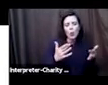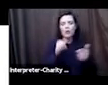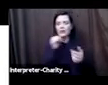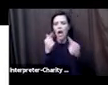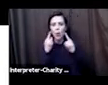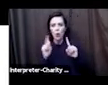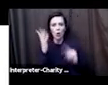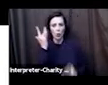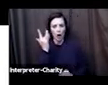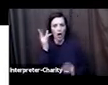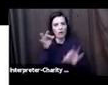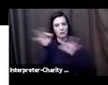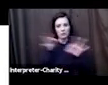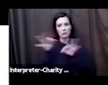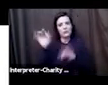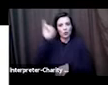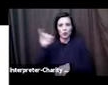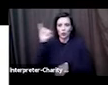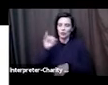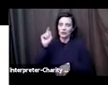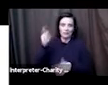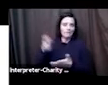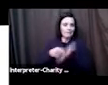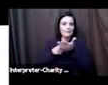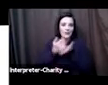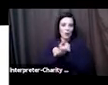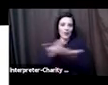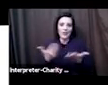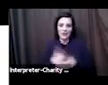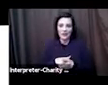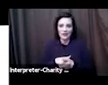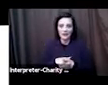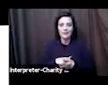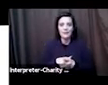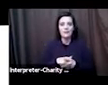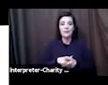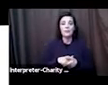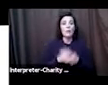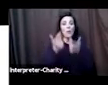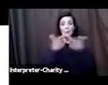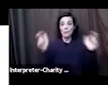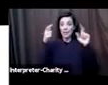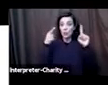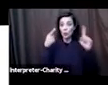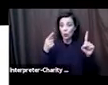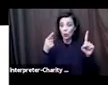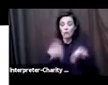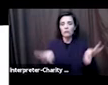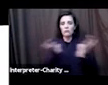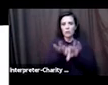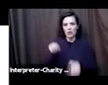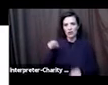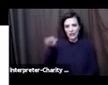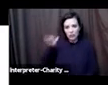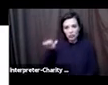You need a rationale for everything, basically. But overall here, the big goal is that we want to make sure that this child has